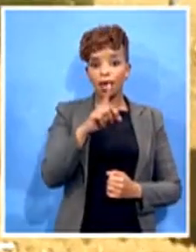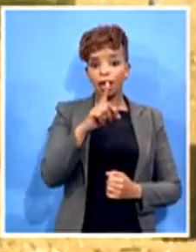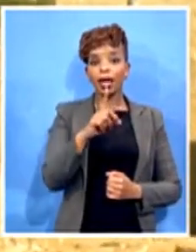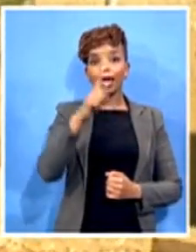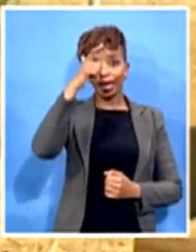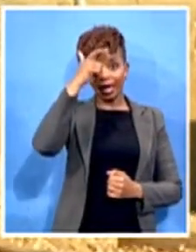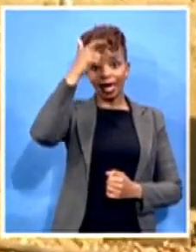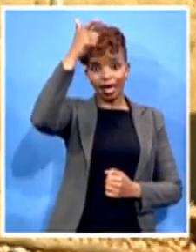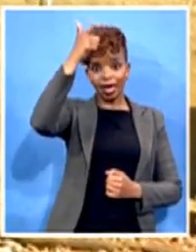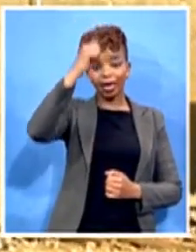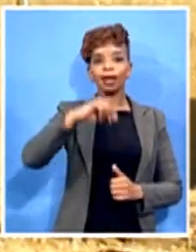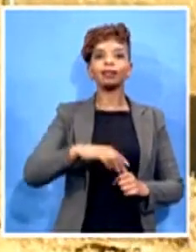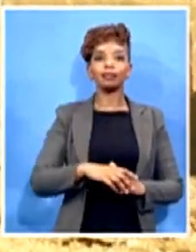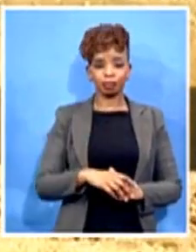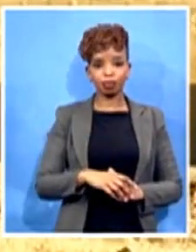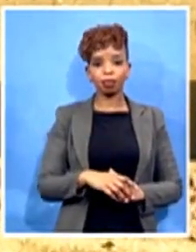ordinary traditional leader.